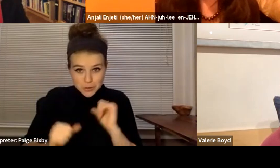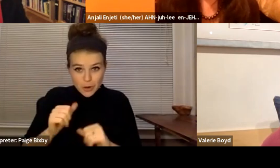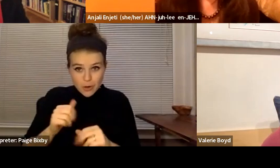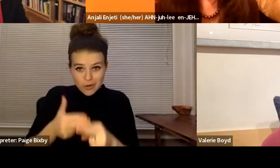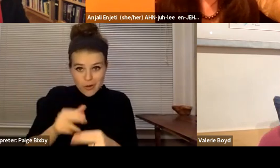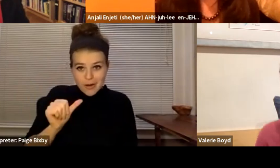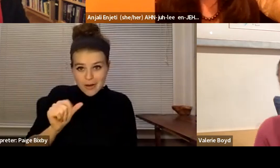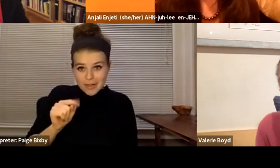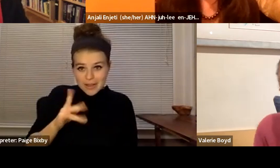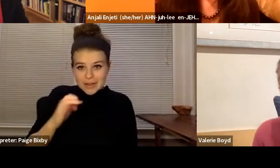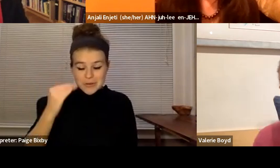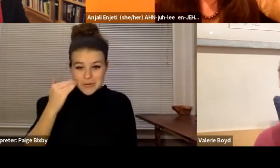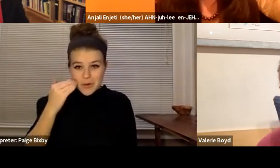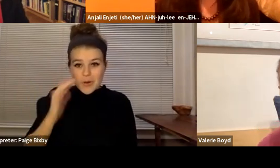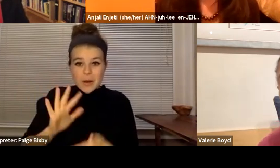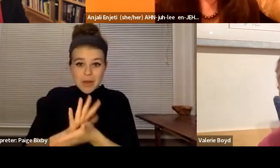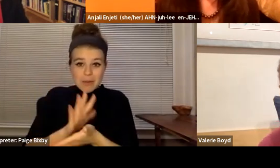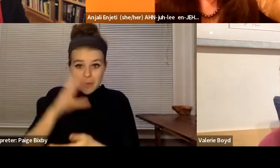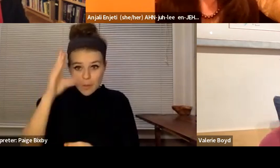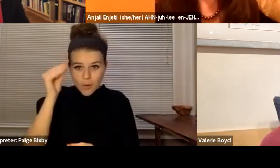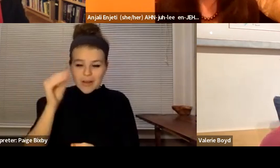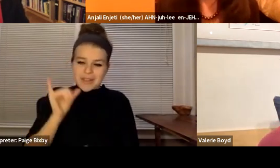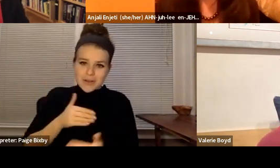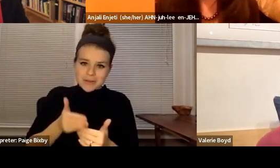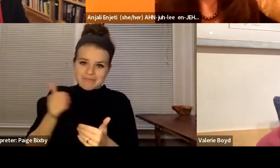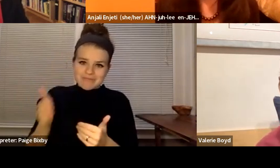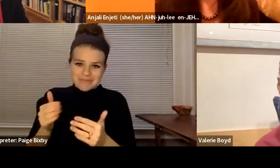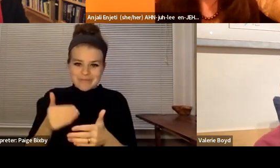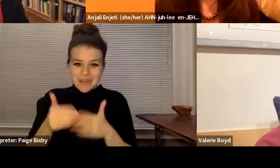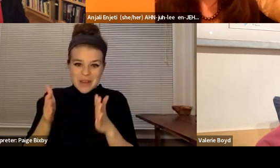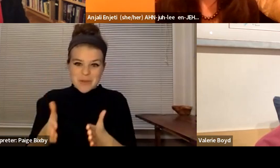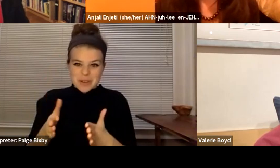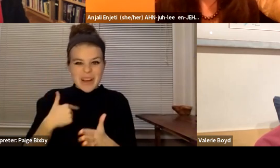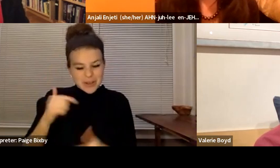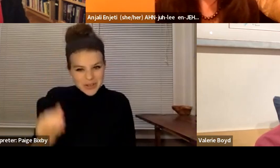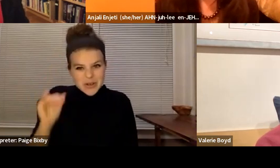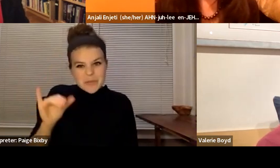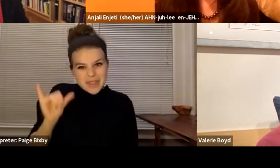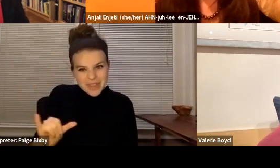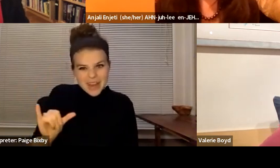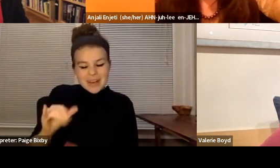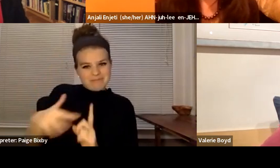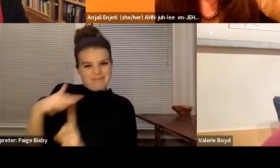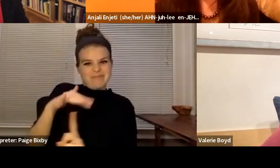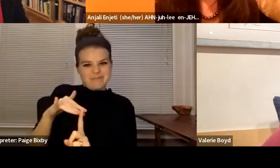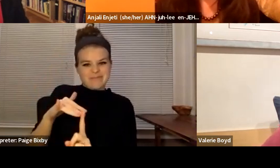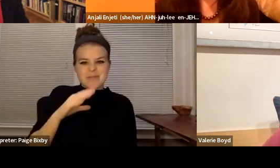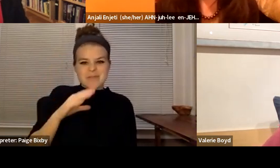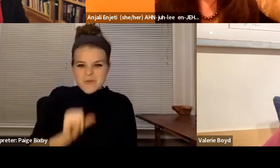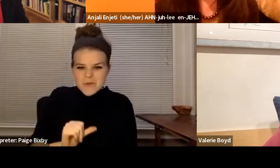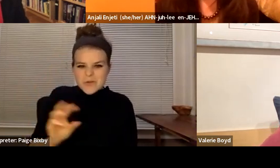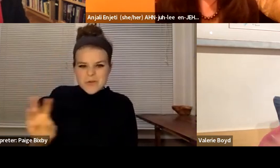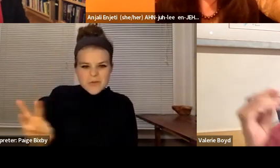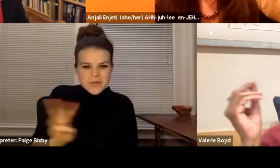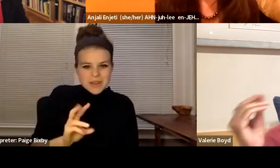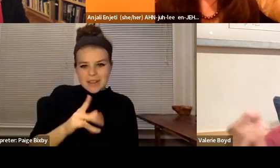character Paperboy. Paperboy was my next door neighbor. I grew up in that part of Atlanta, old West Side Atlanta, where the J.R.